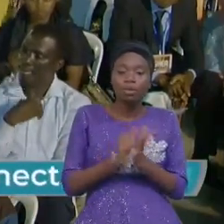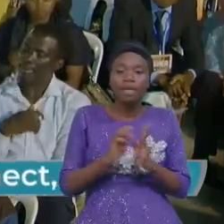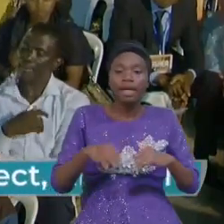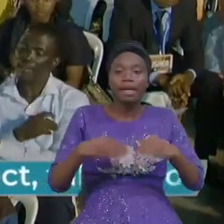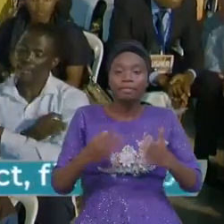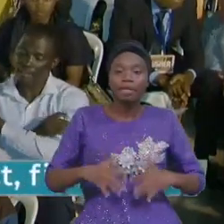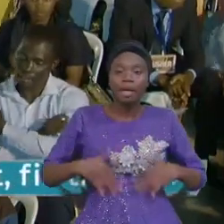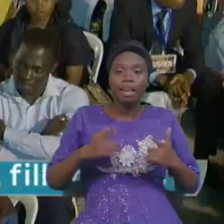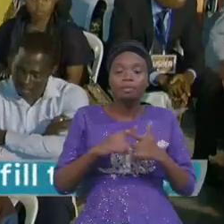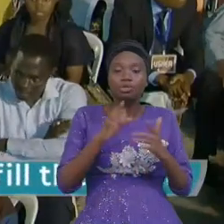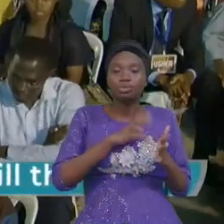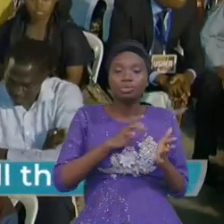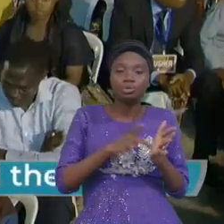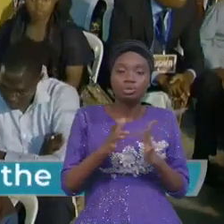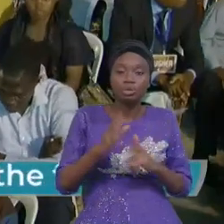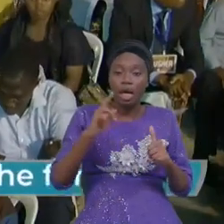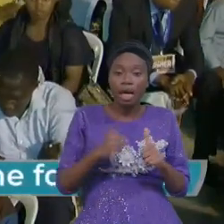Christ Thursday,